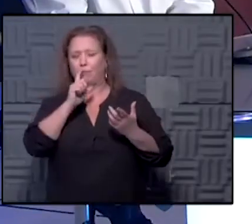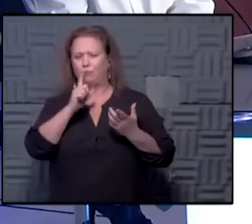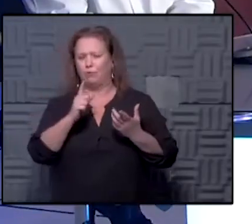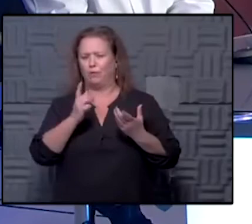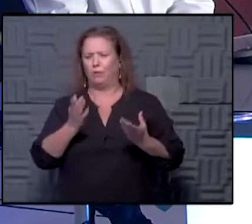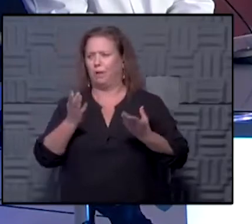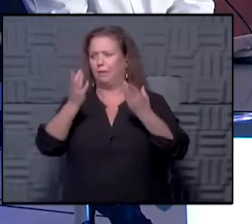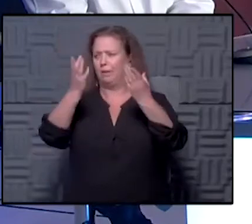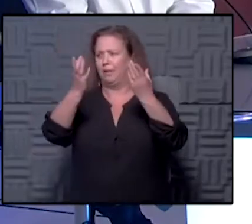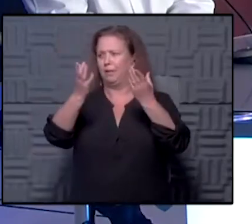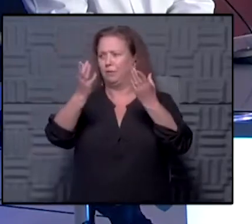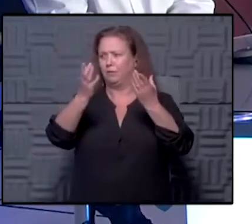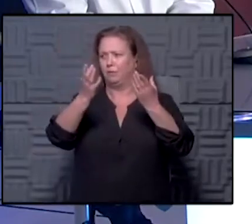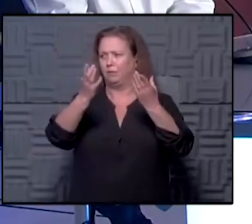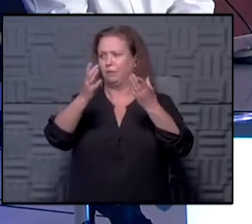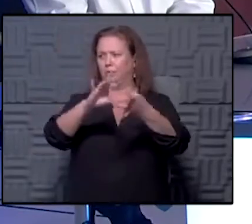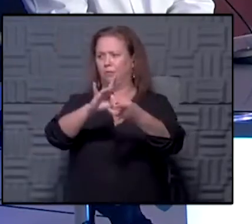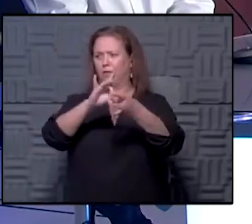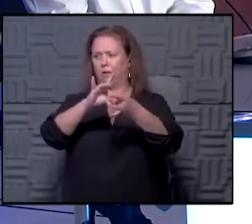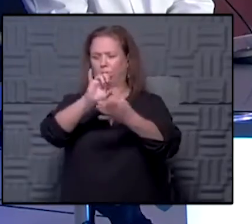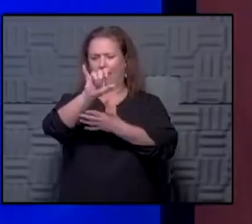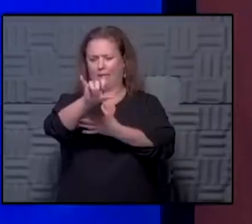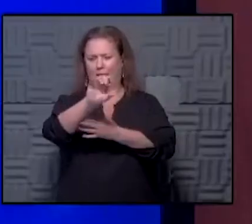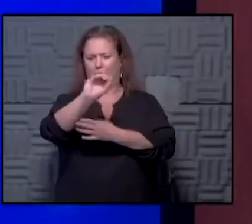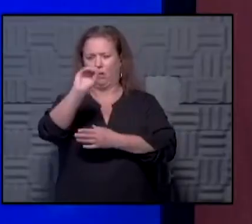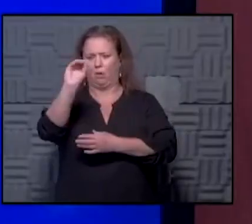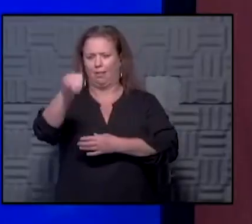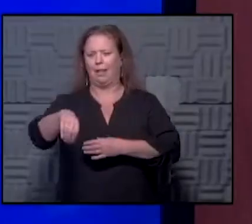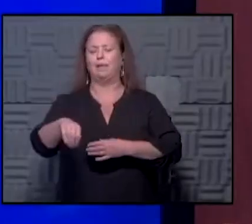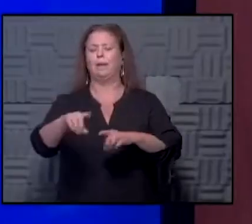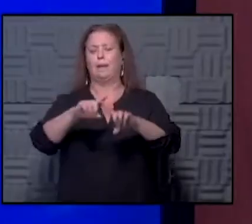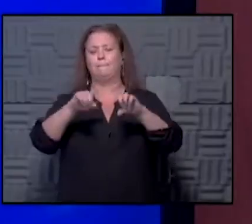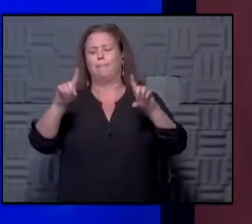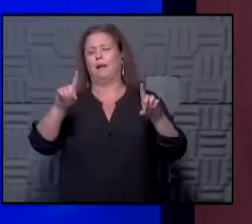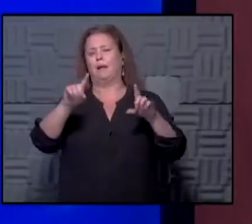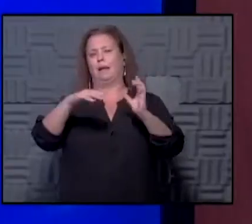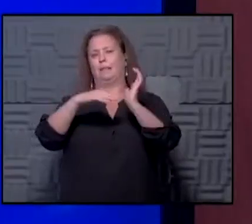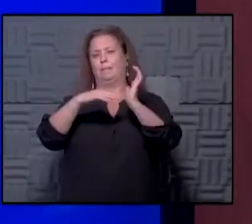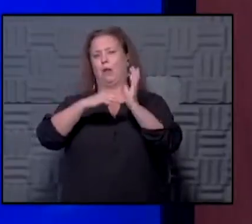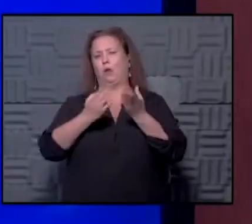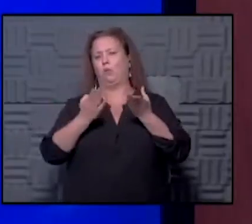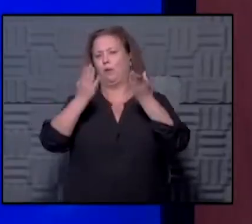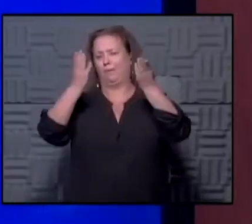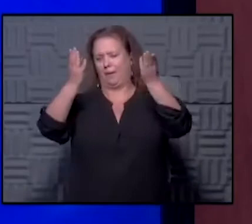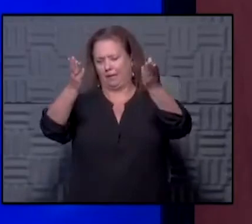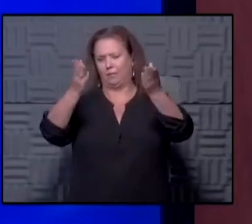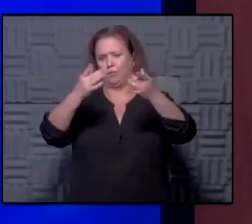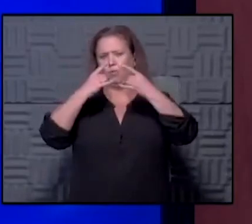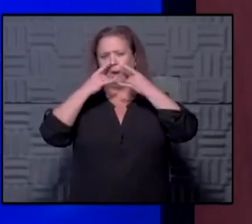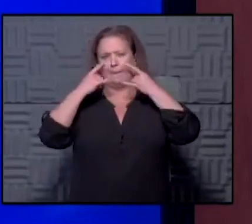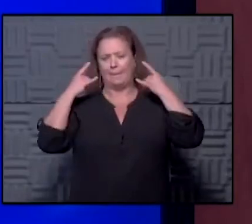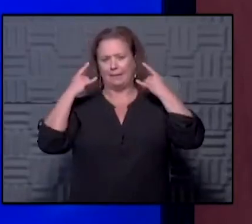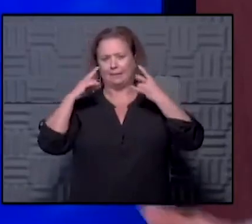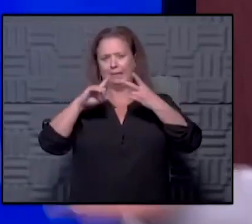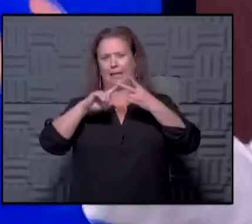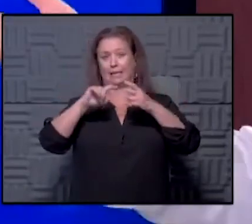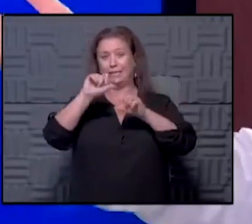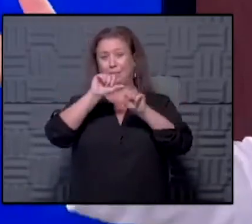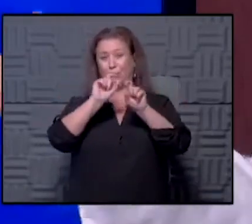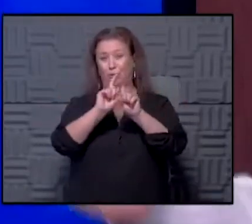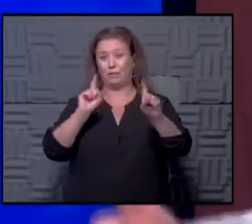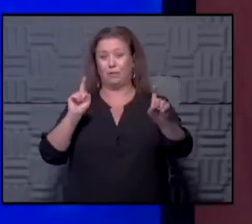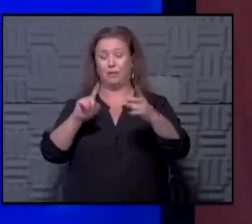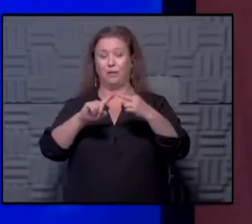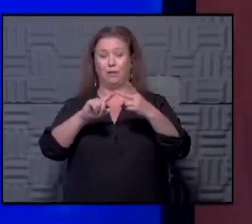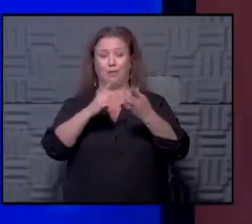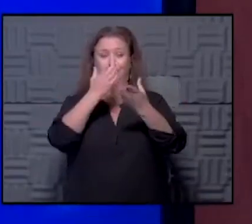what recommendations are out in regard to that at Olathe, but I know that the medical recommendation would be wear a mask and socially distance. There's good